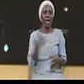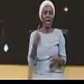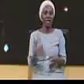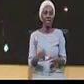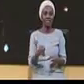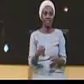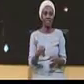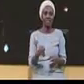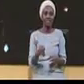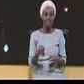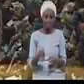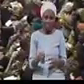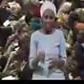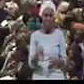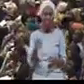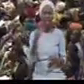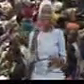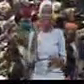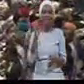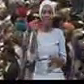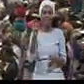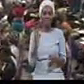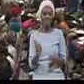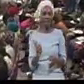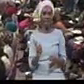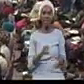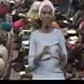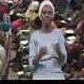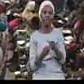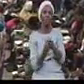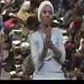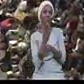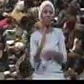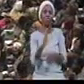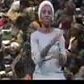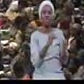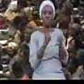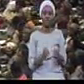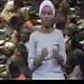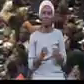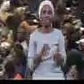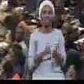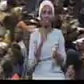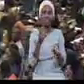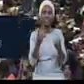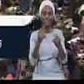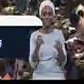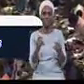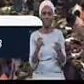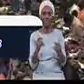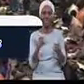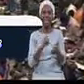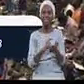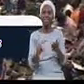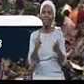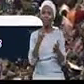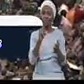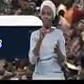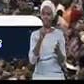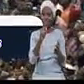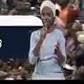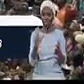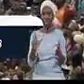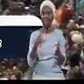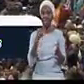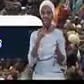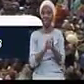strength. It is coming. Verse 23, abundant provision. Abundant